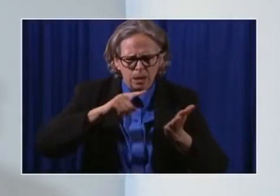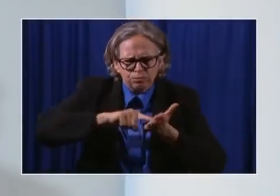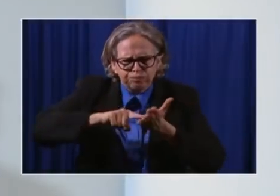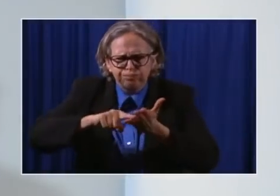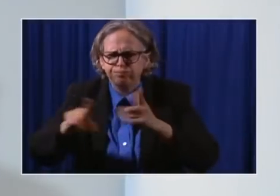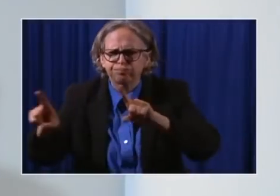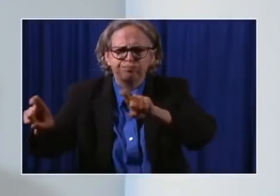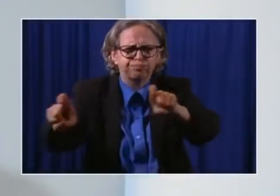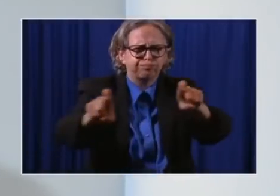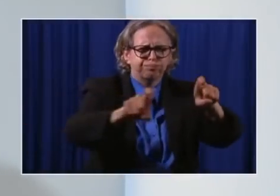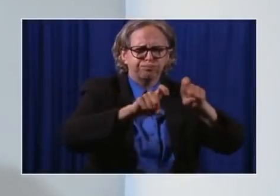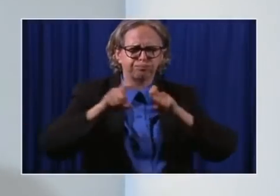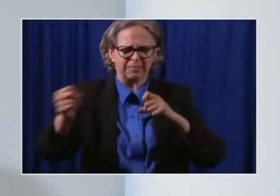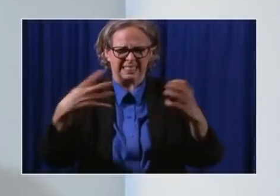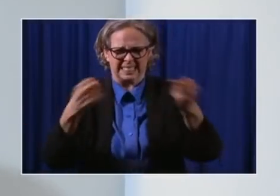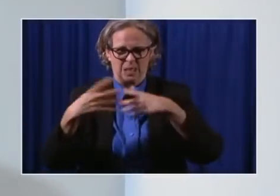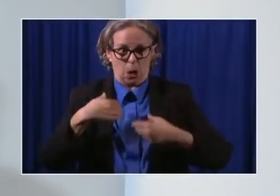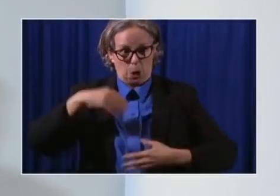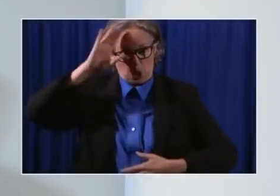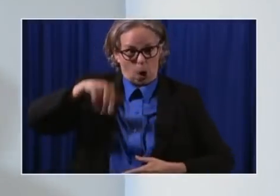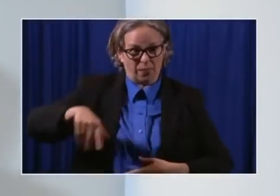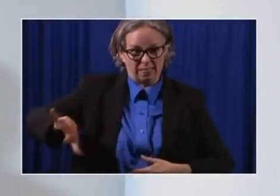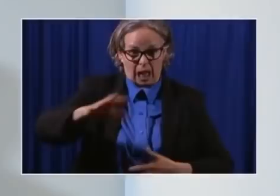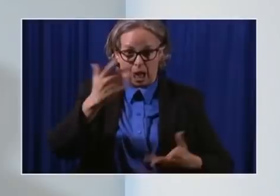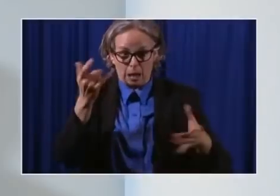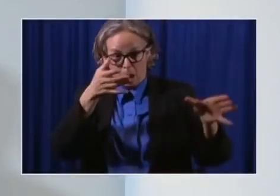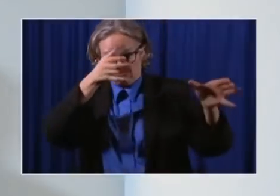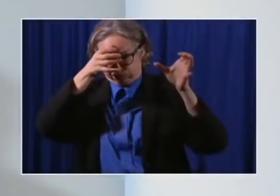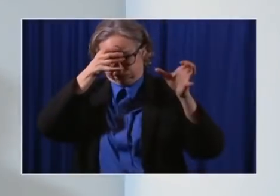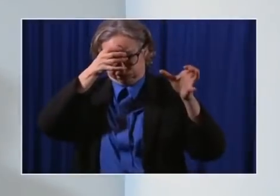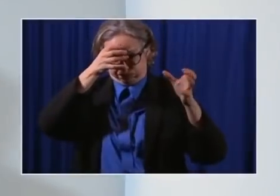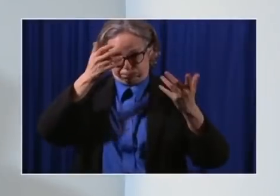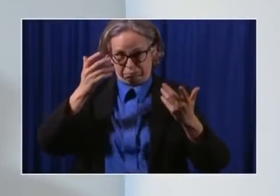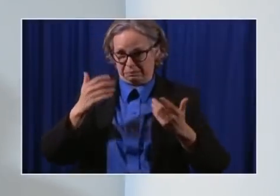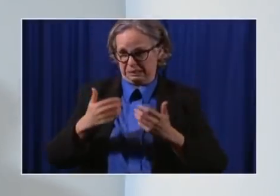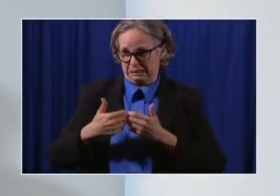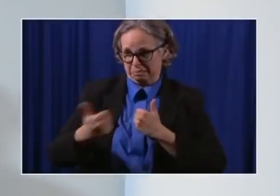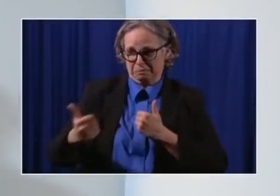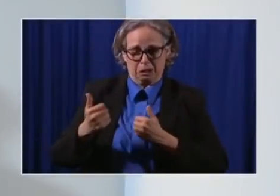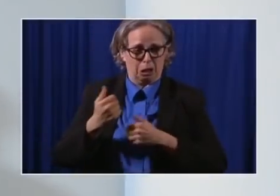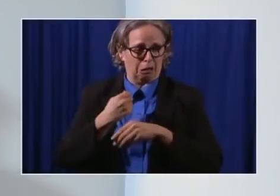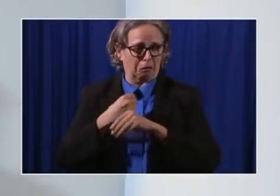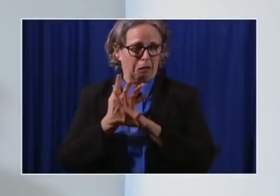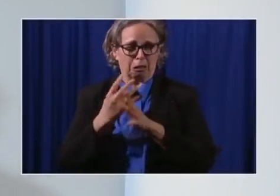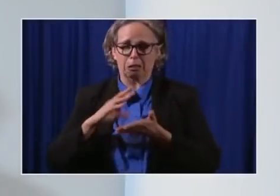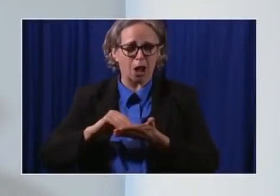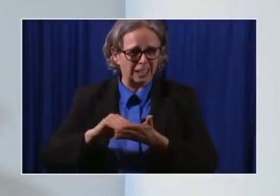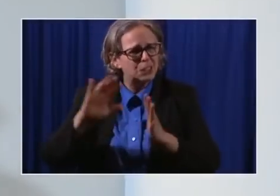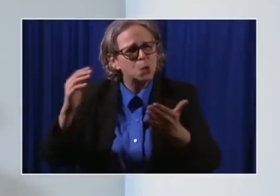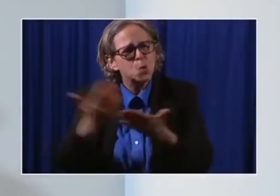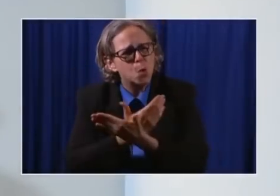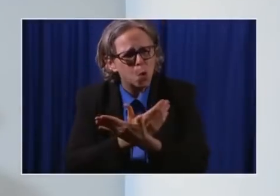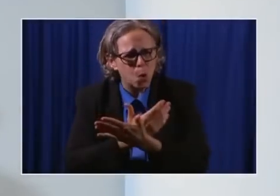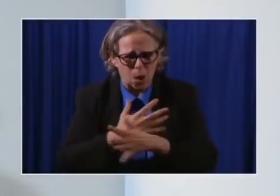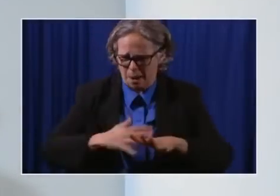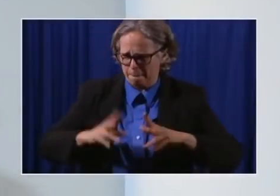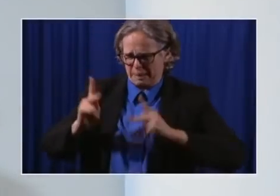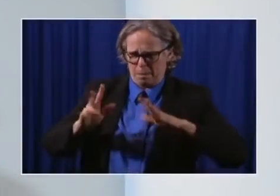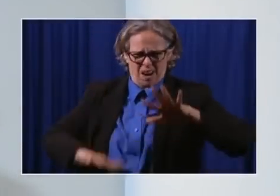We know that they're not experts. We know that each school district trying to find out this information on their own can be cumbersome, and they may not get the best